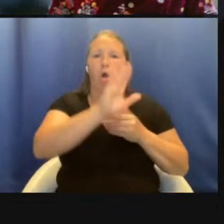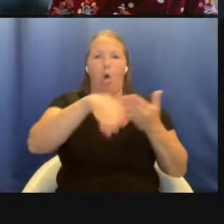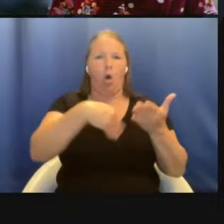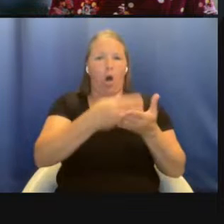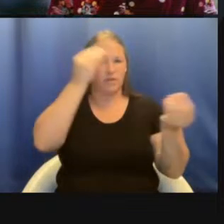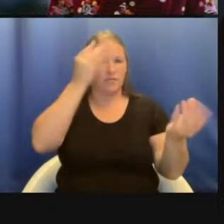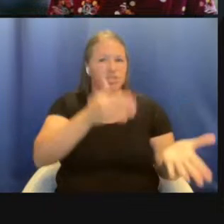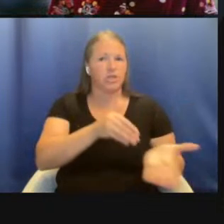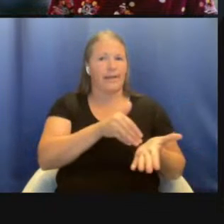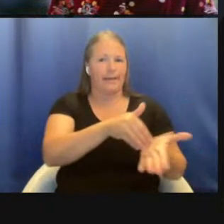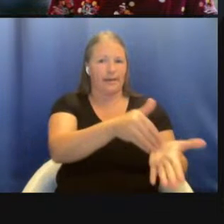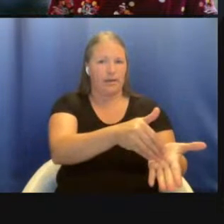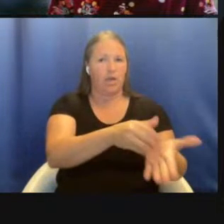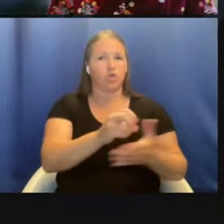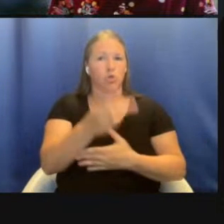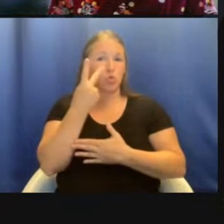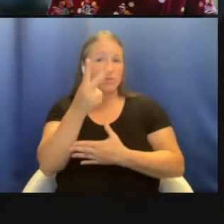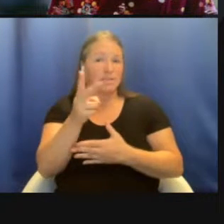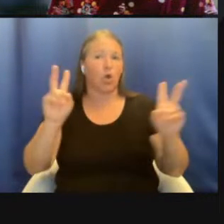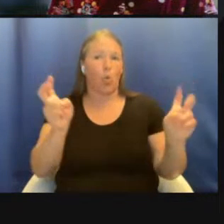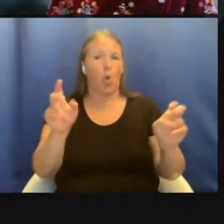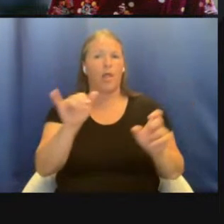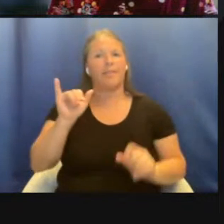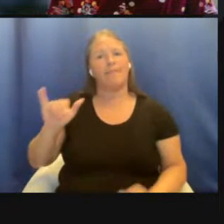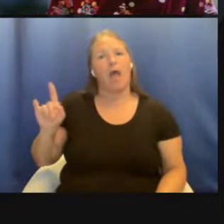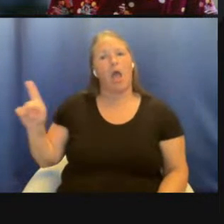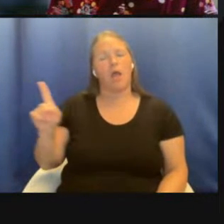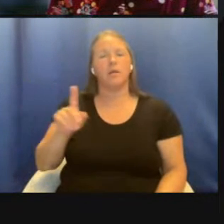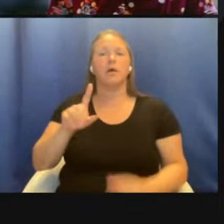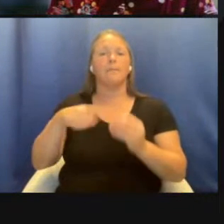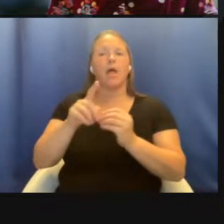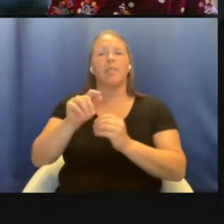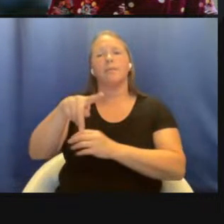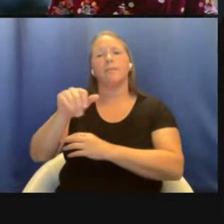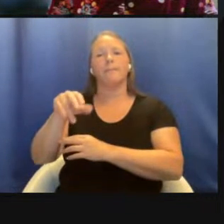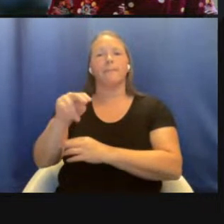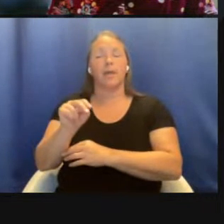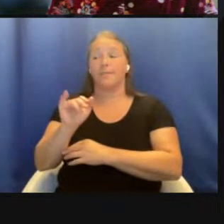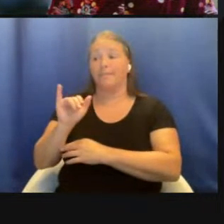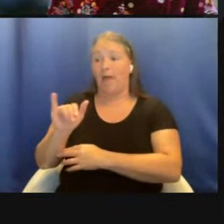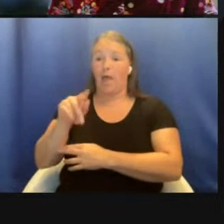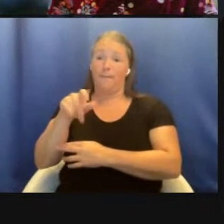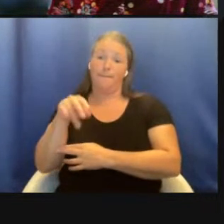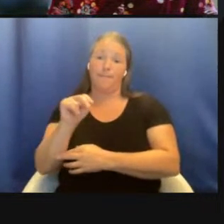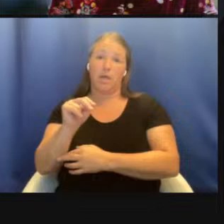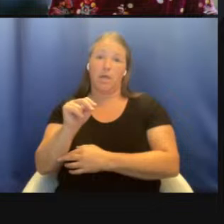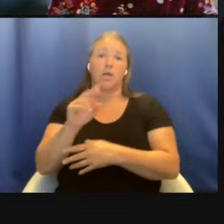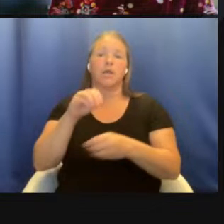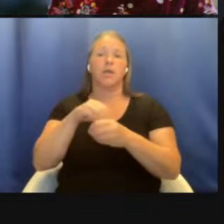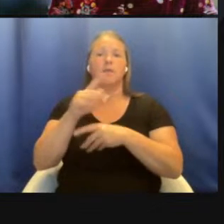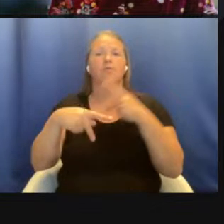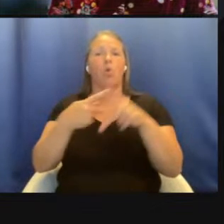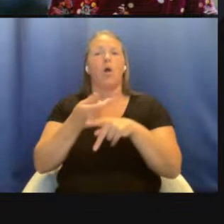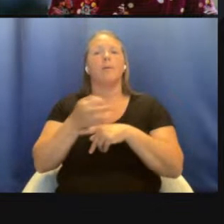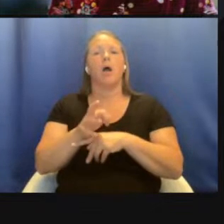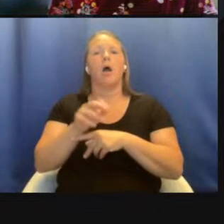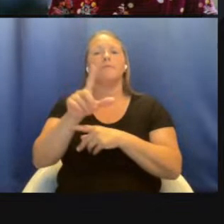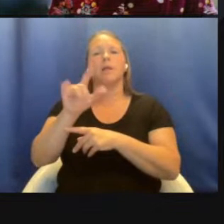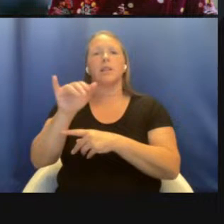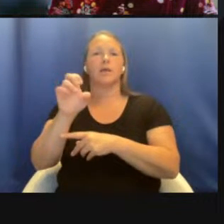this pin. Pin, in form of a lyre, had been a present from Prince Jerome from his brother, the first consul